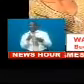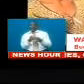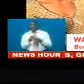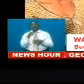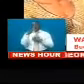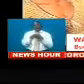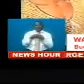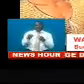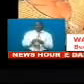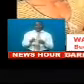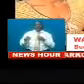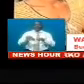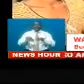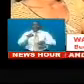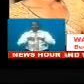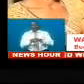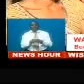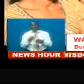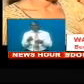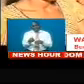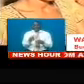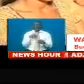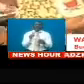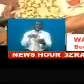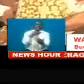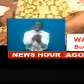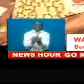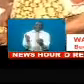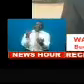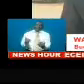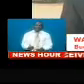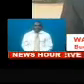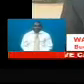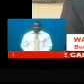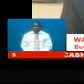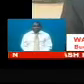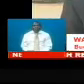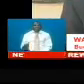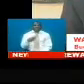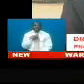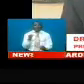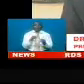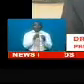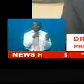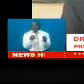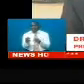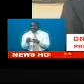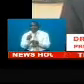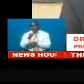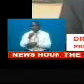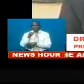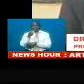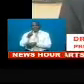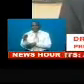direct investment and joint ventures, very little has been achieved so far. There are planners from the